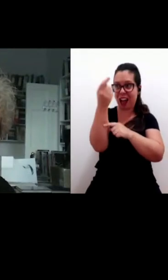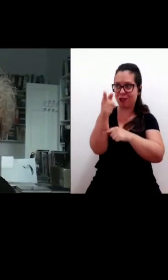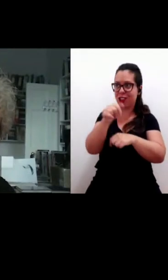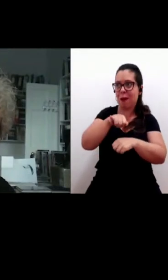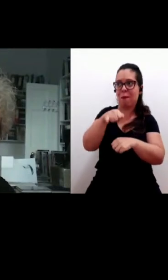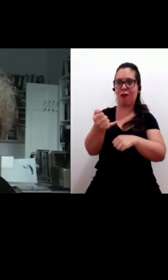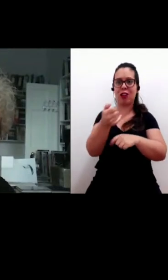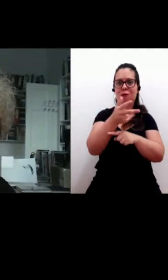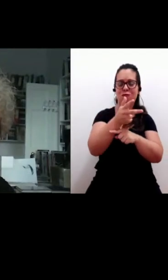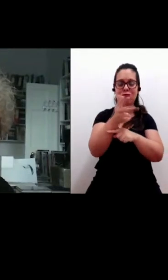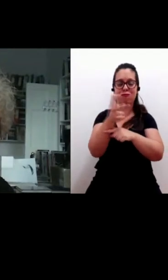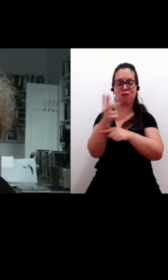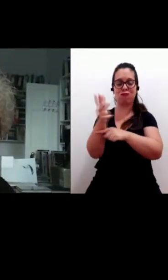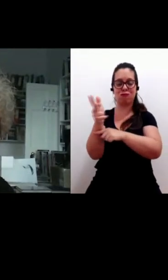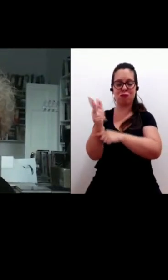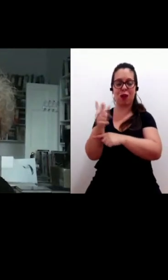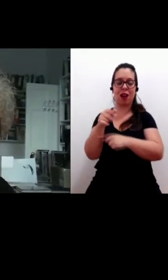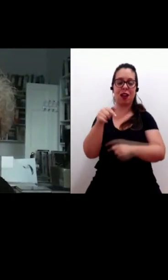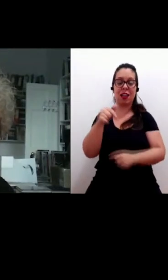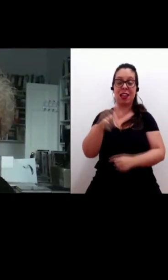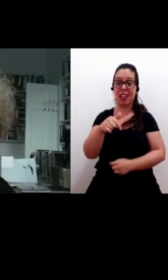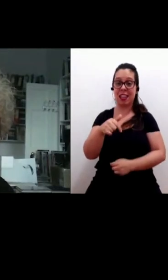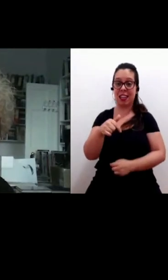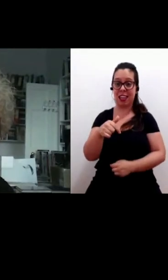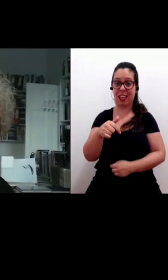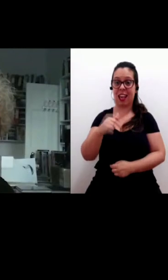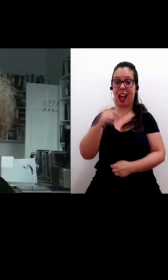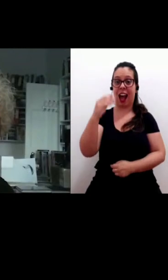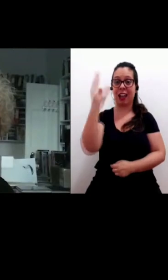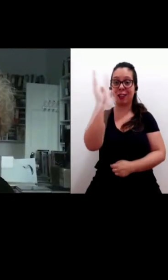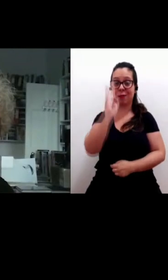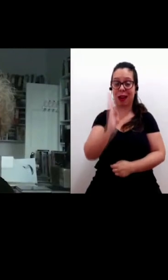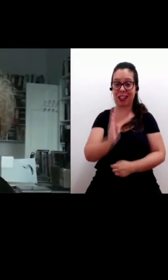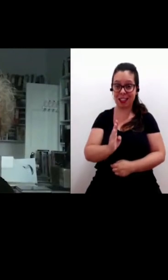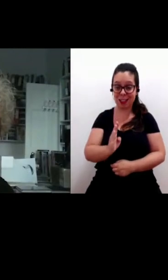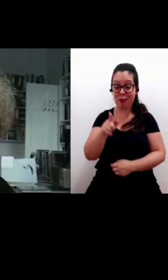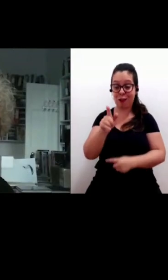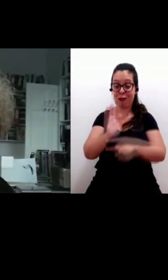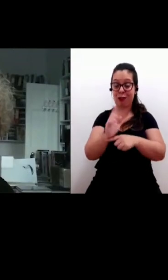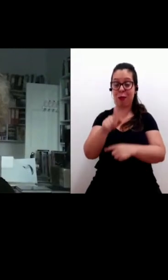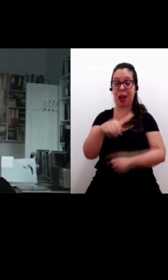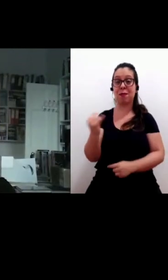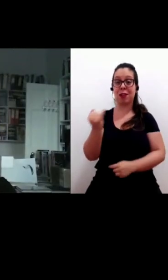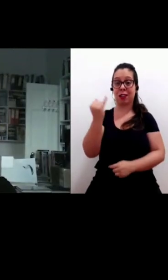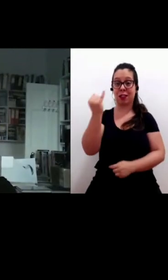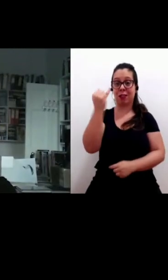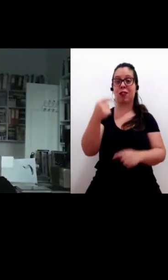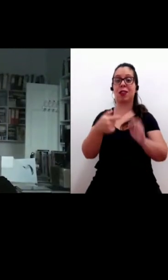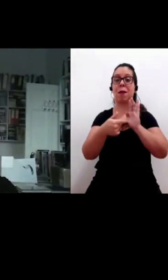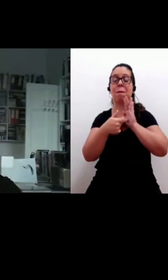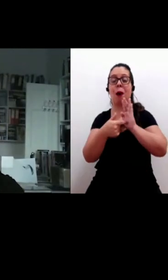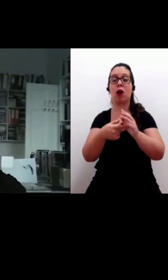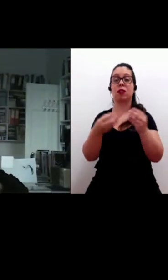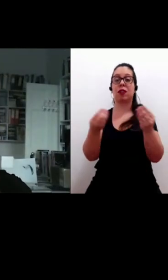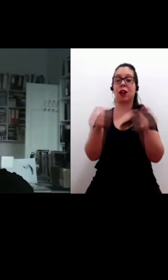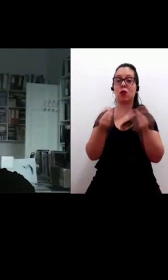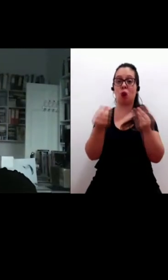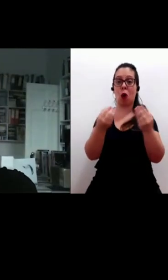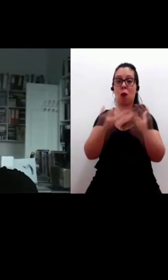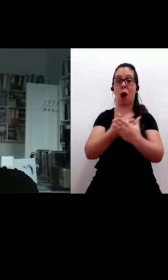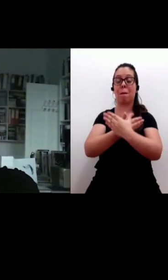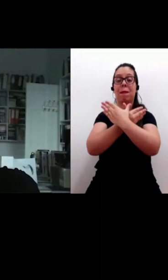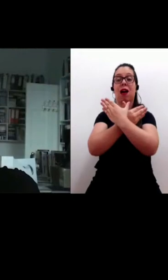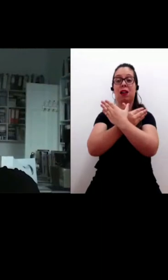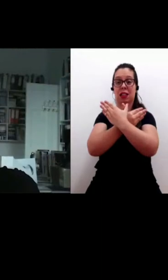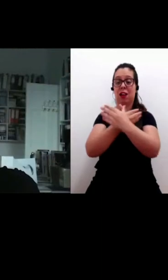you know, for us in Brazil, it's quite important in that film that you show the Albanian film archive. We are now facing a major crisis with the